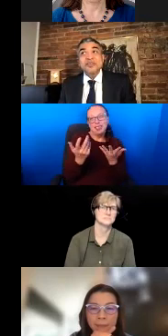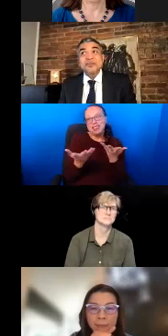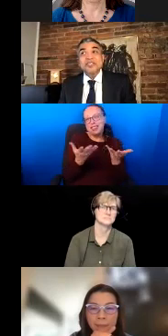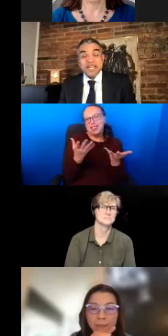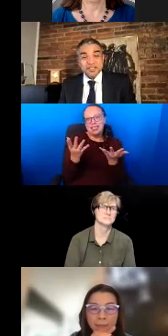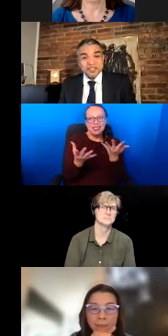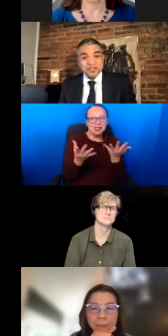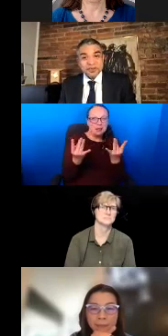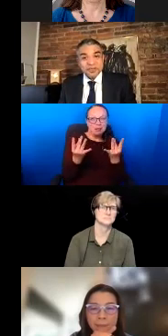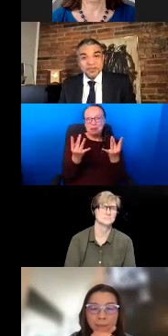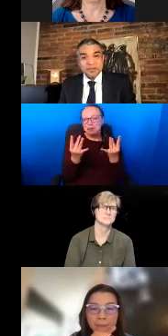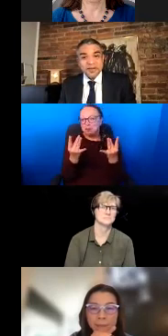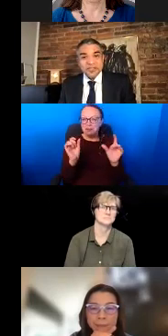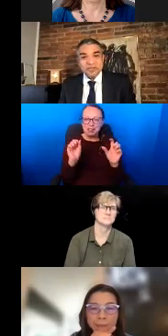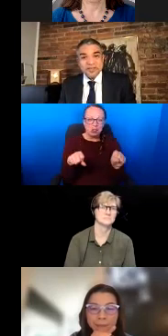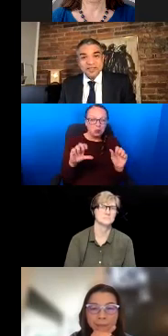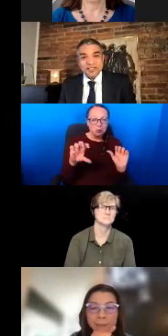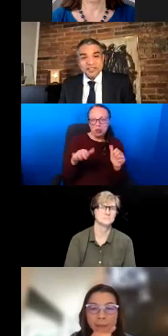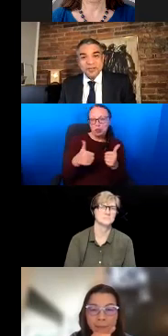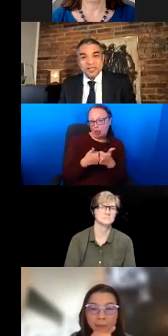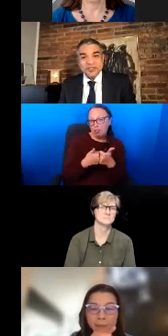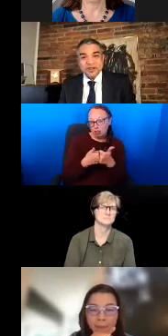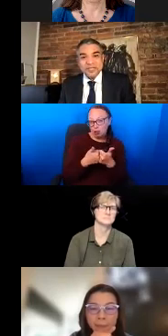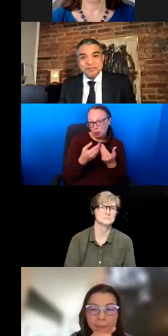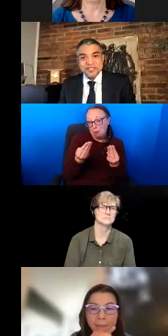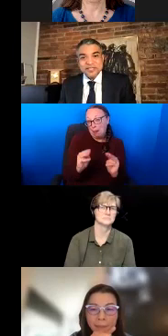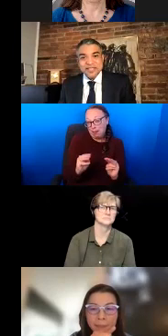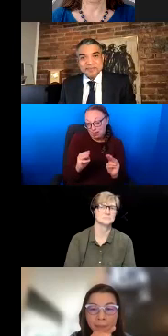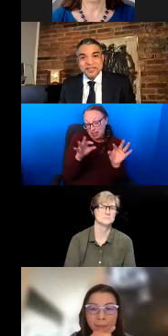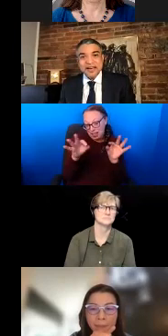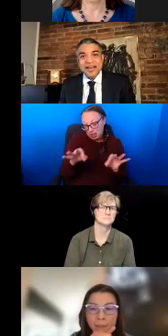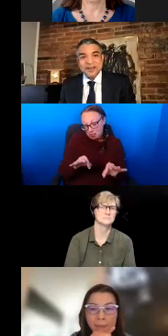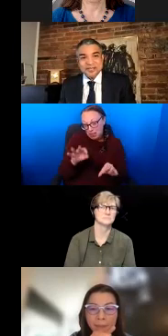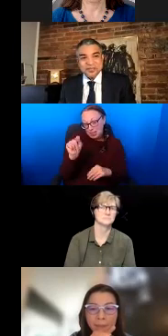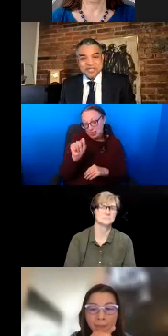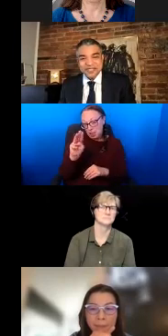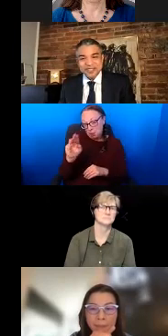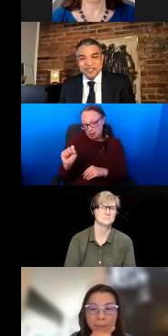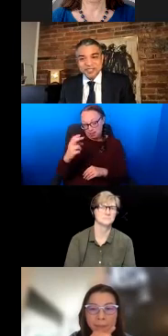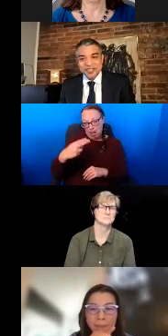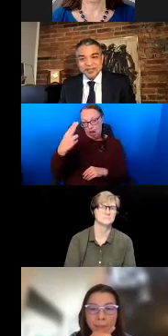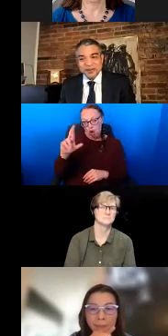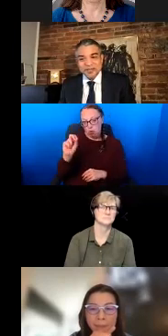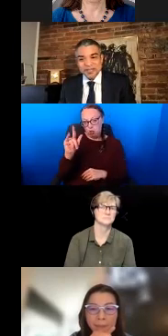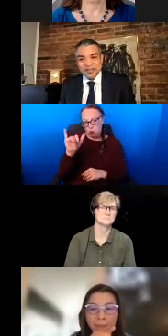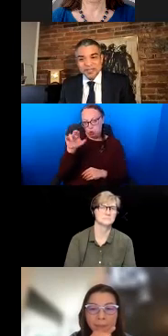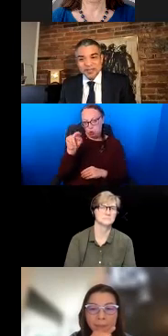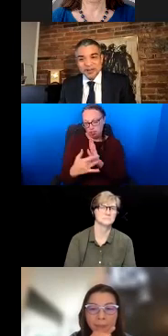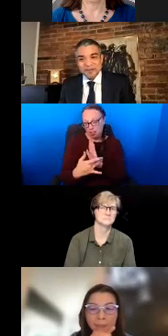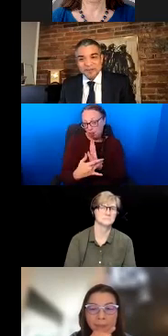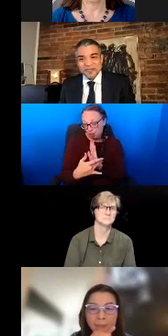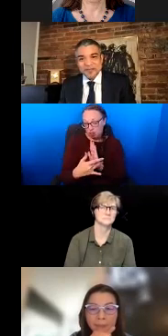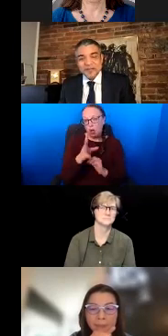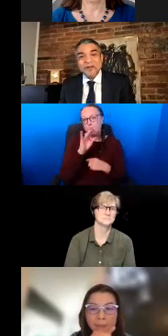it could be a challenge, you might imagine methodologically. While I describe TMS as being a high resolution technology, we are talking about things that